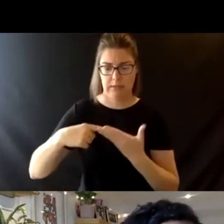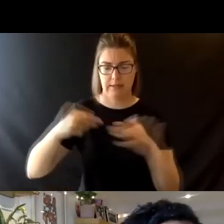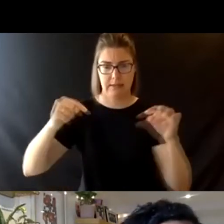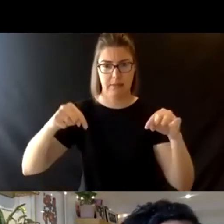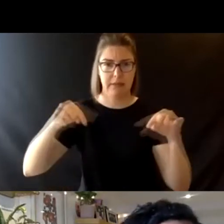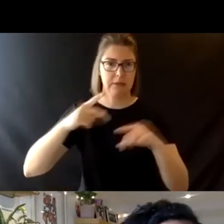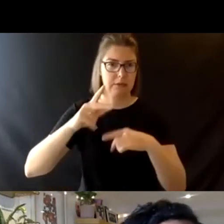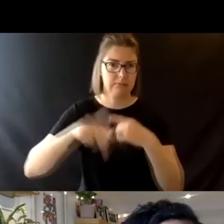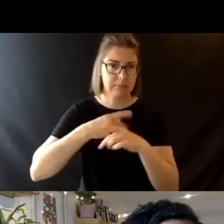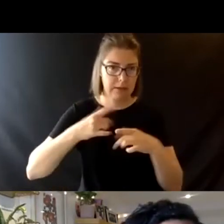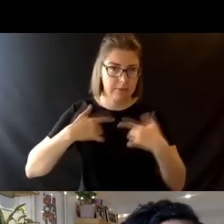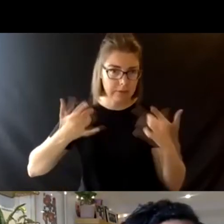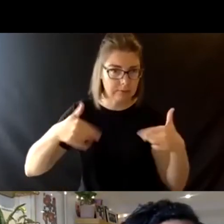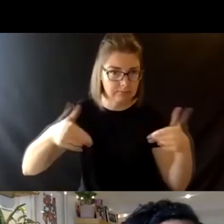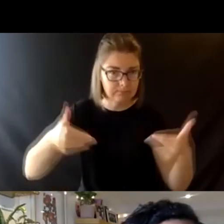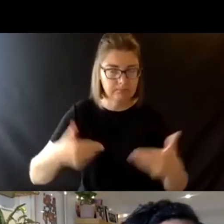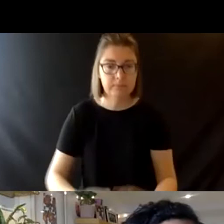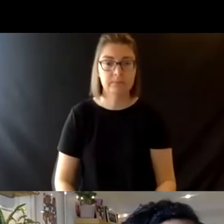conversations?